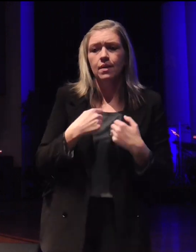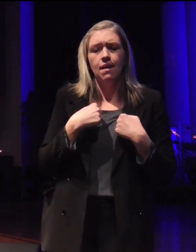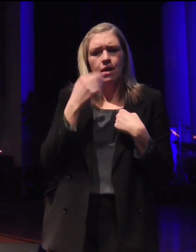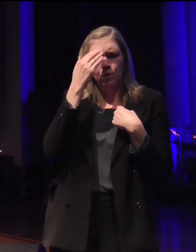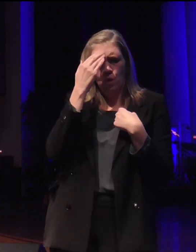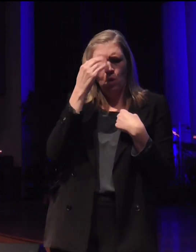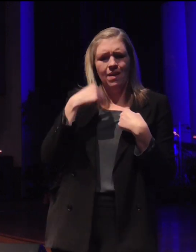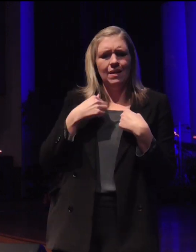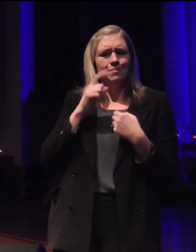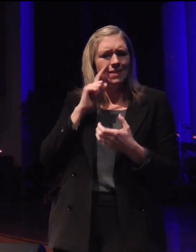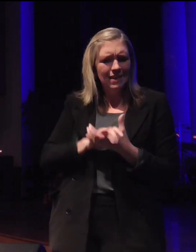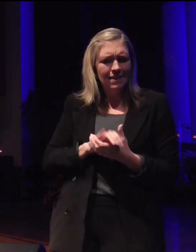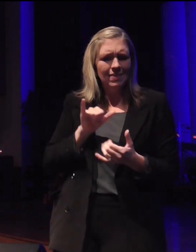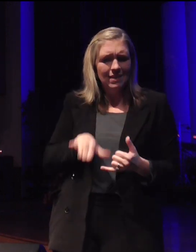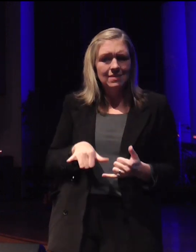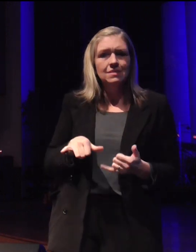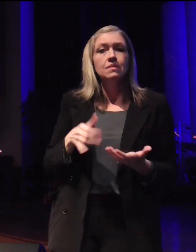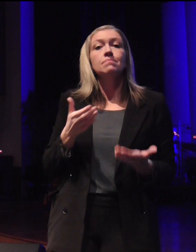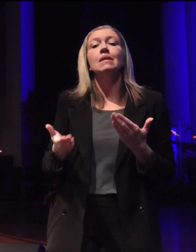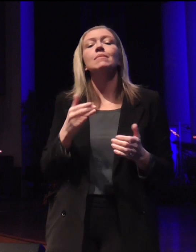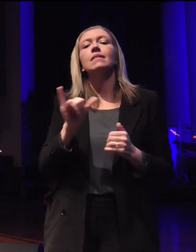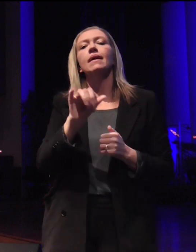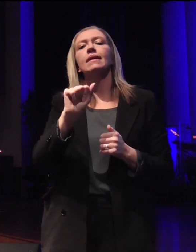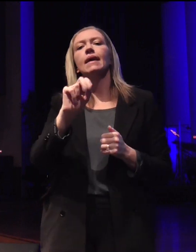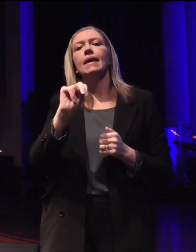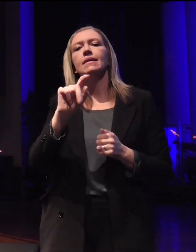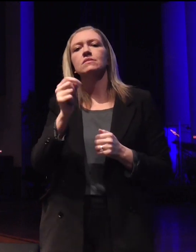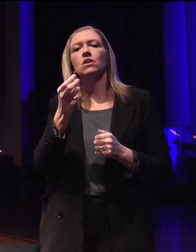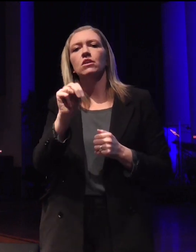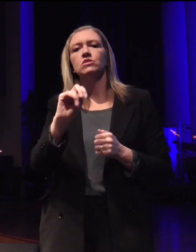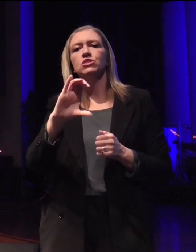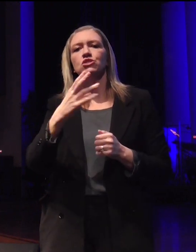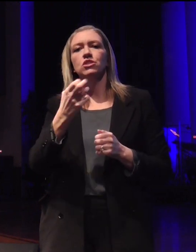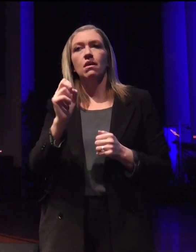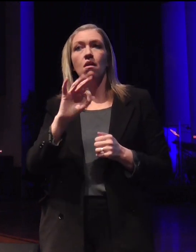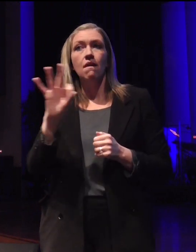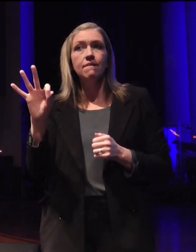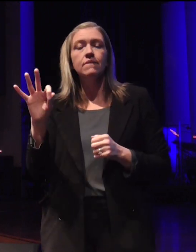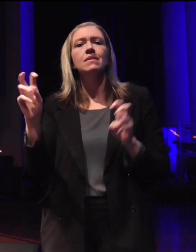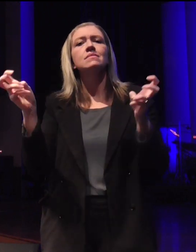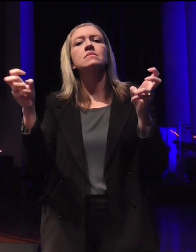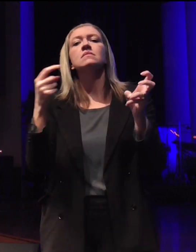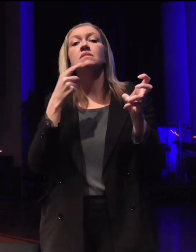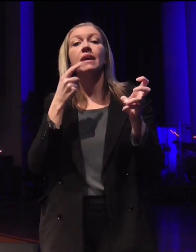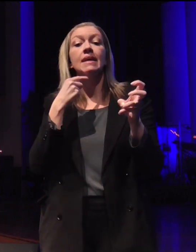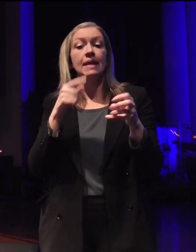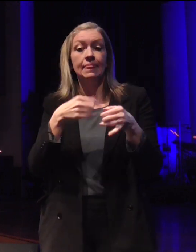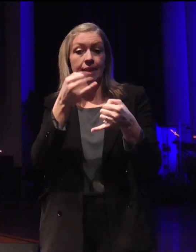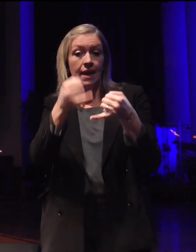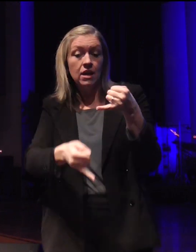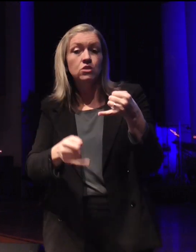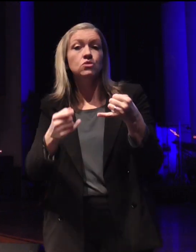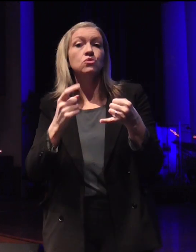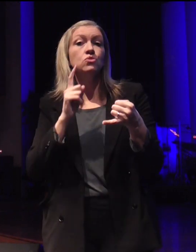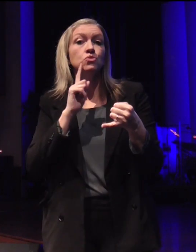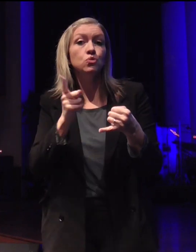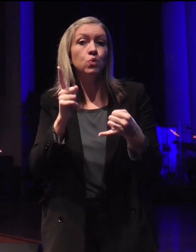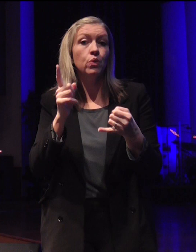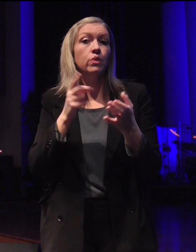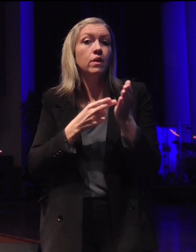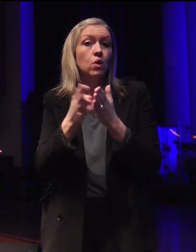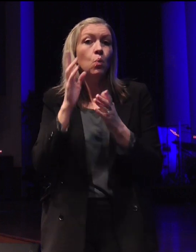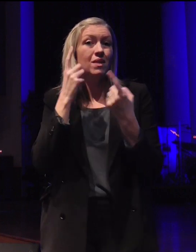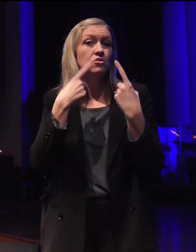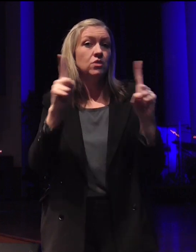be. We might be like Anton Chekhov, who says, they say that in the end, truth will triumph, but it's a lie. We may not be